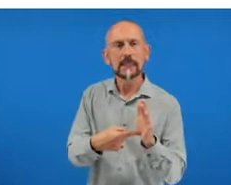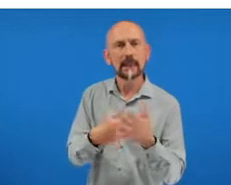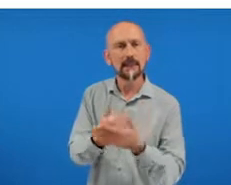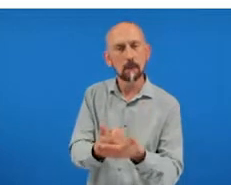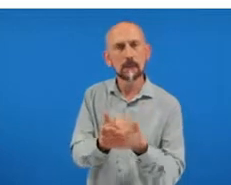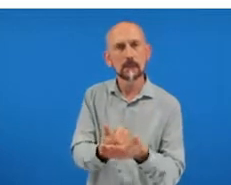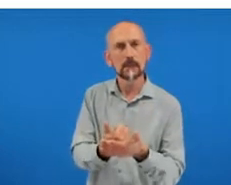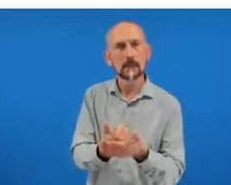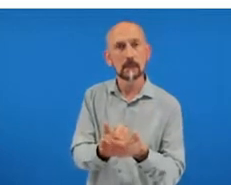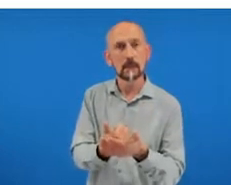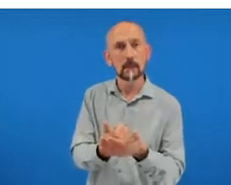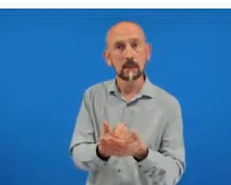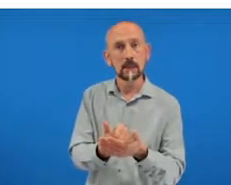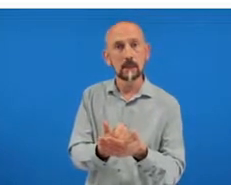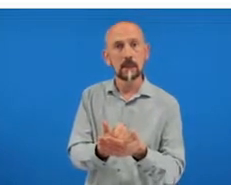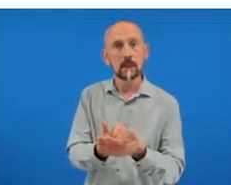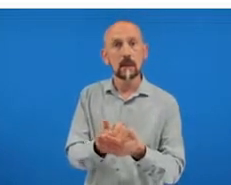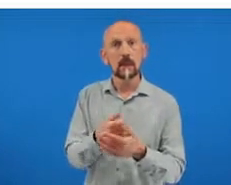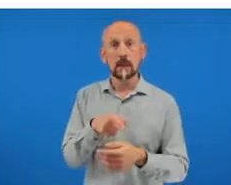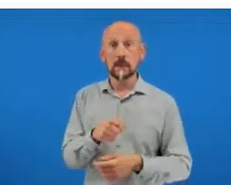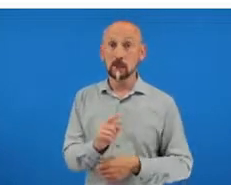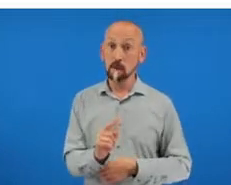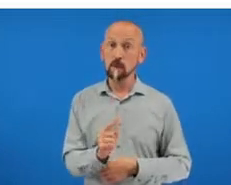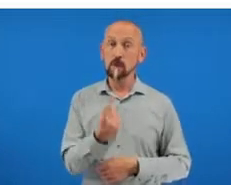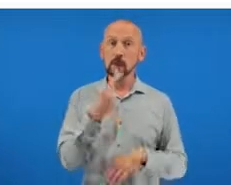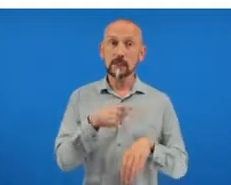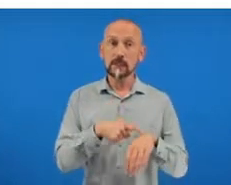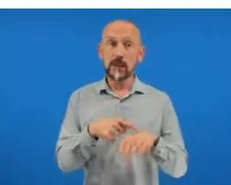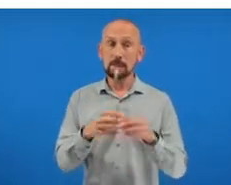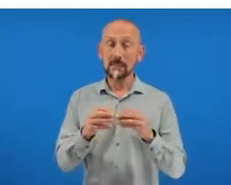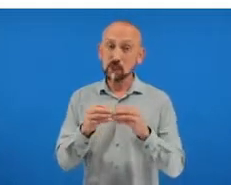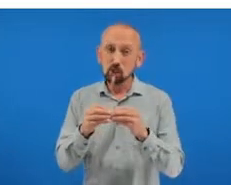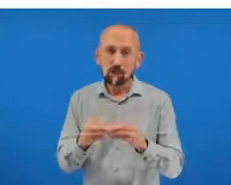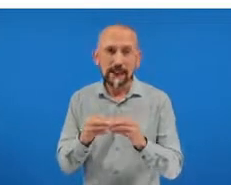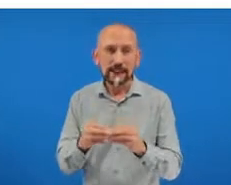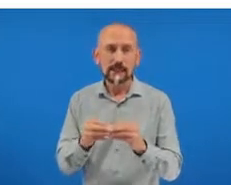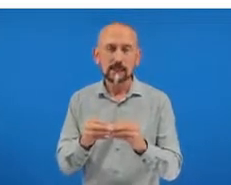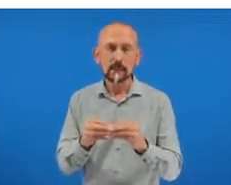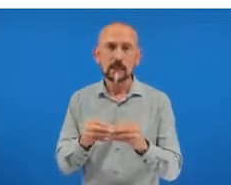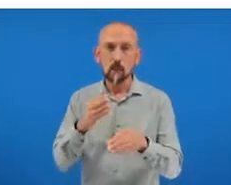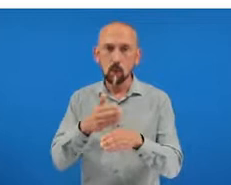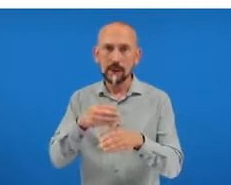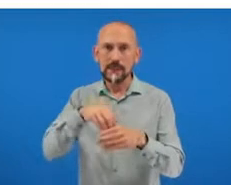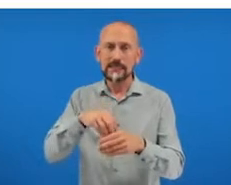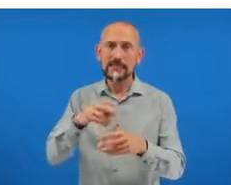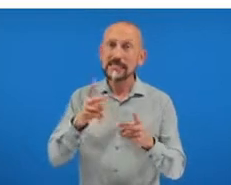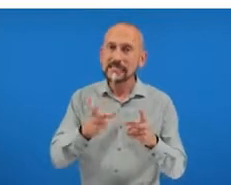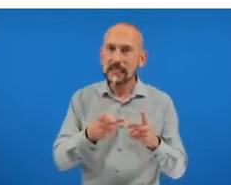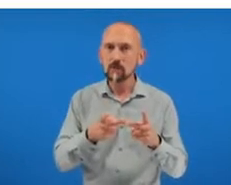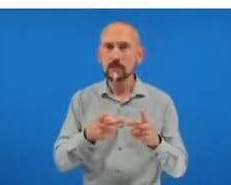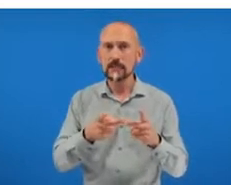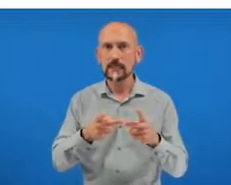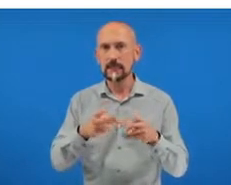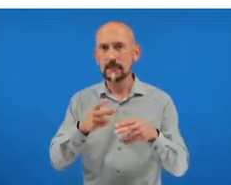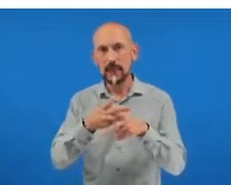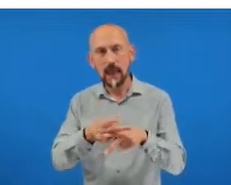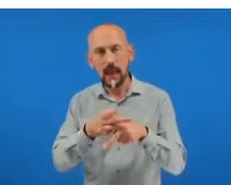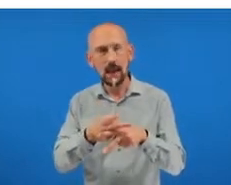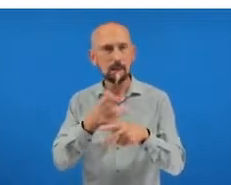first time that trainees were working in a secondary care mental health service and going on to